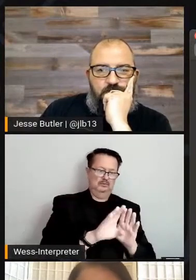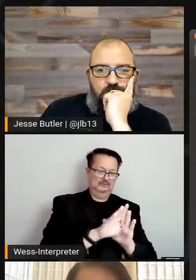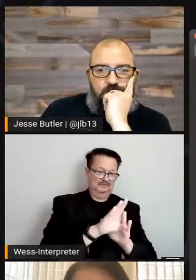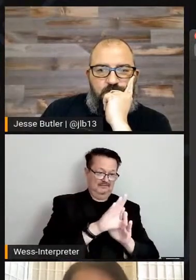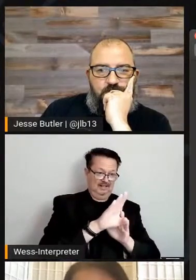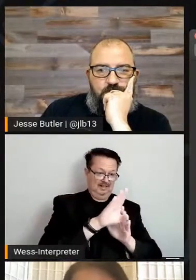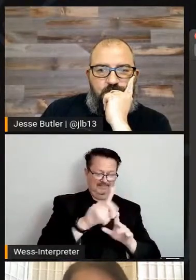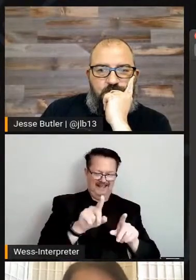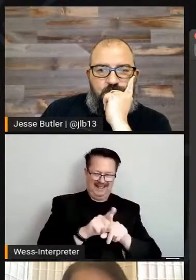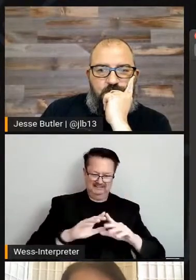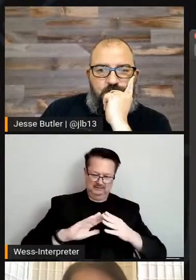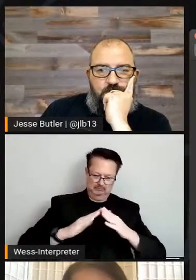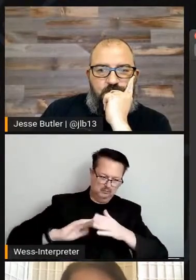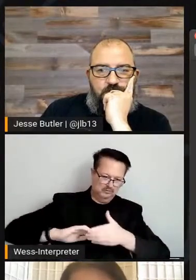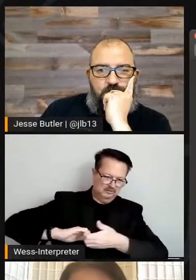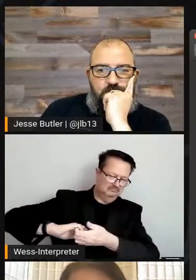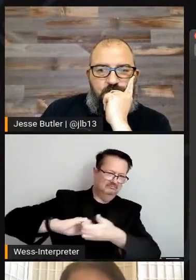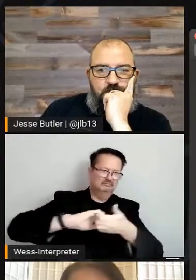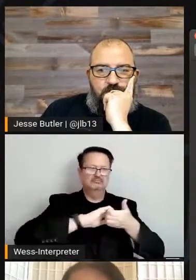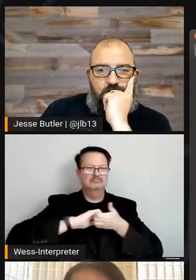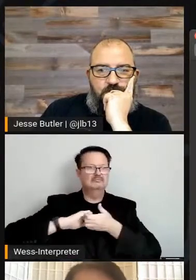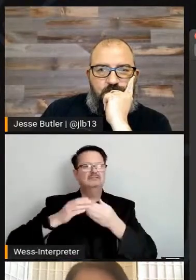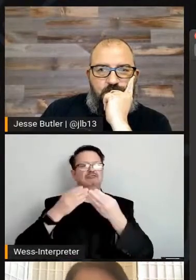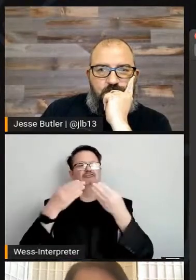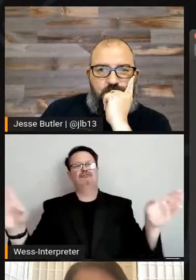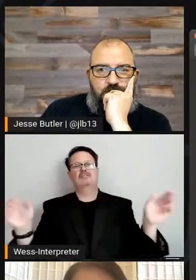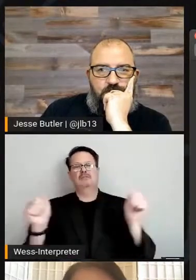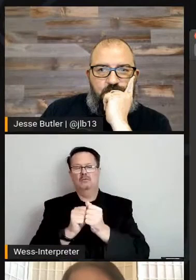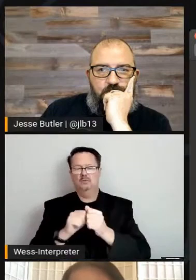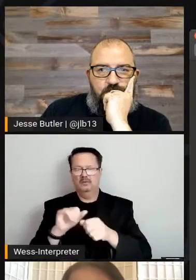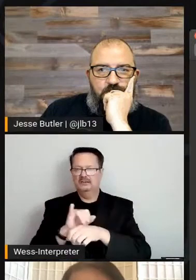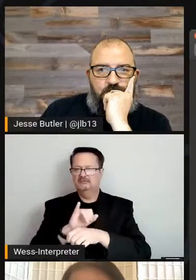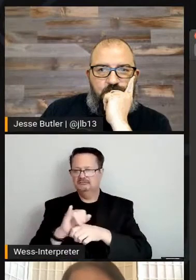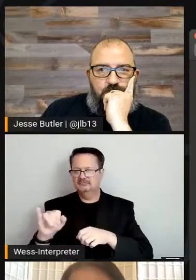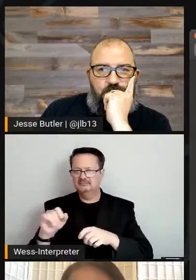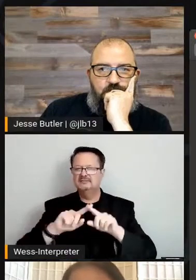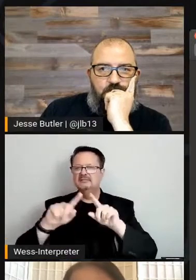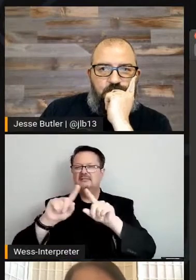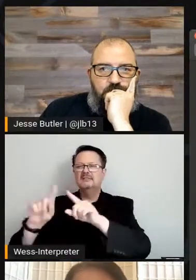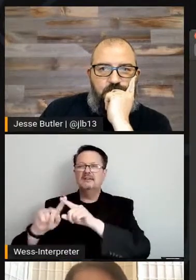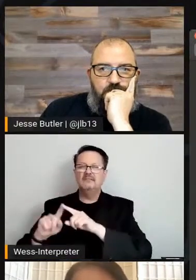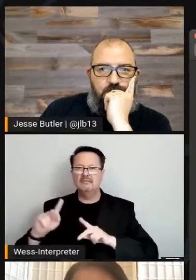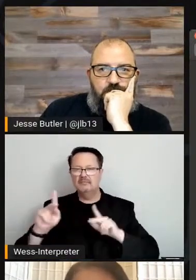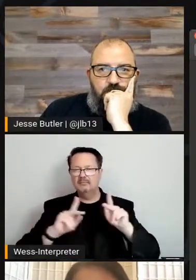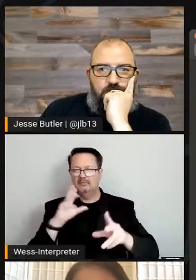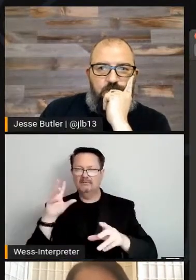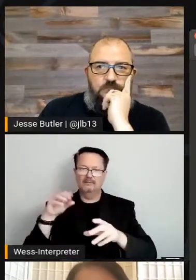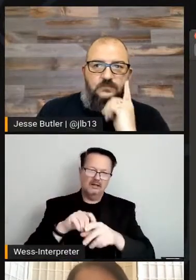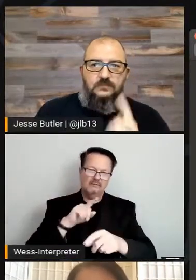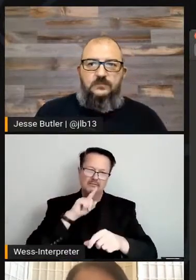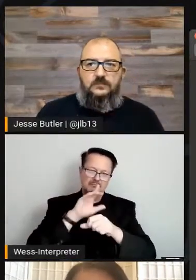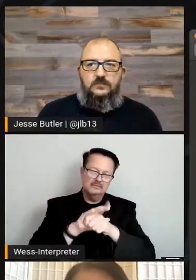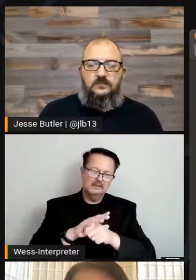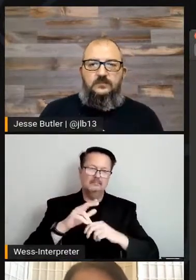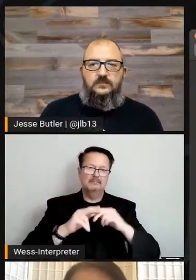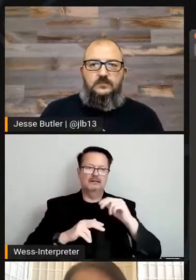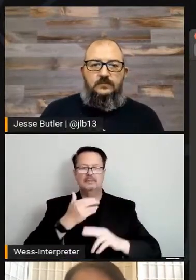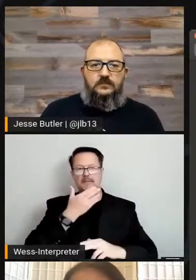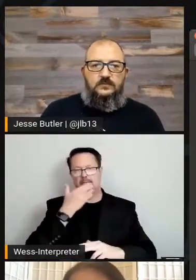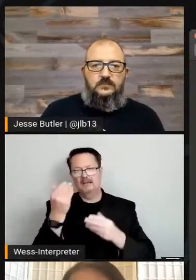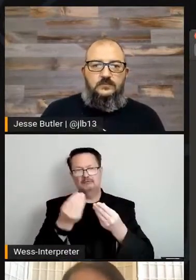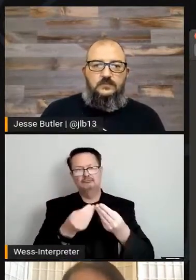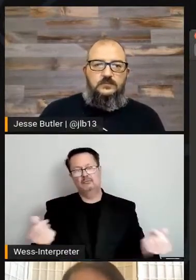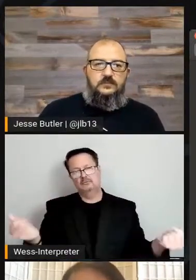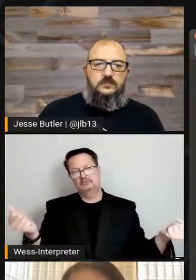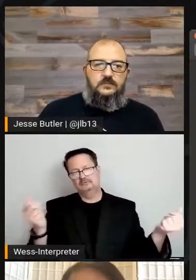a community in general with the industry, with different stakeholders, really building out the best solution and